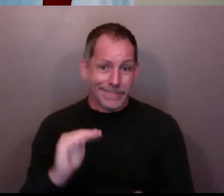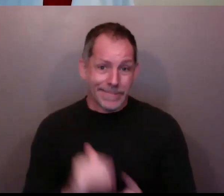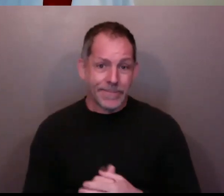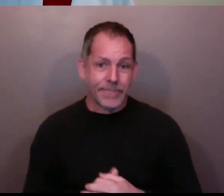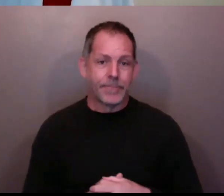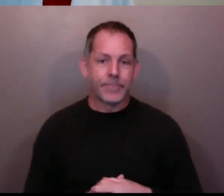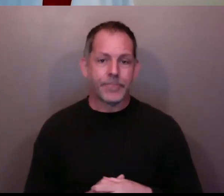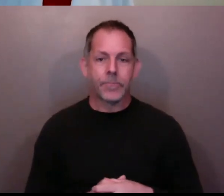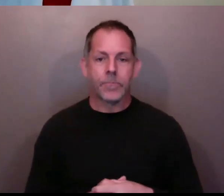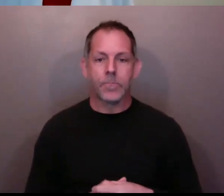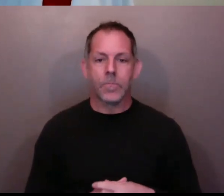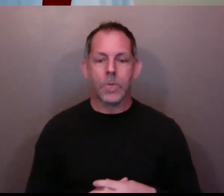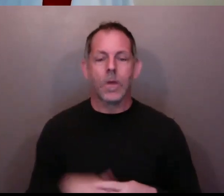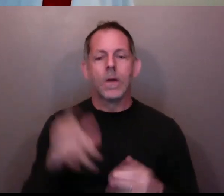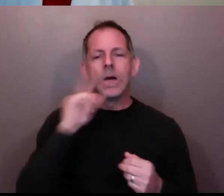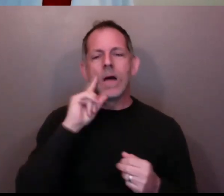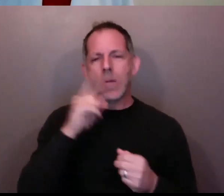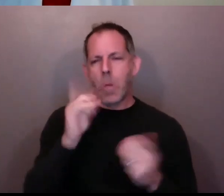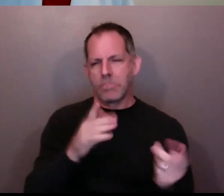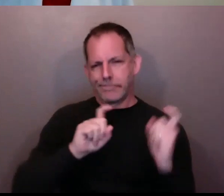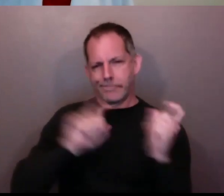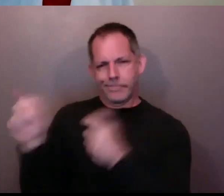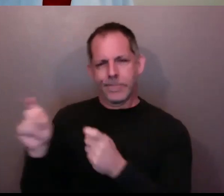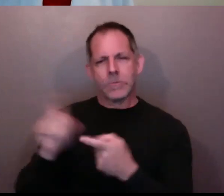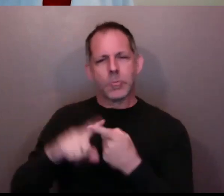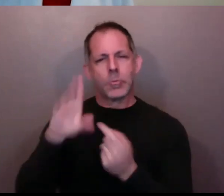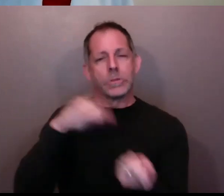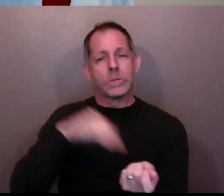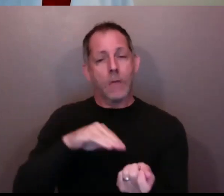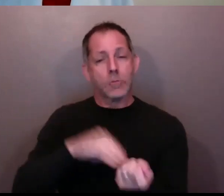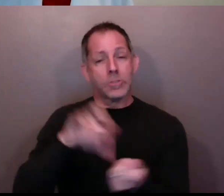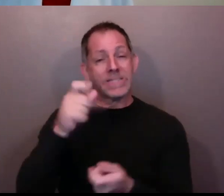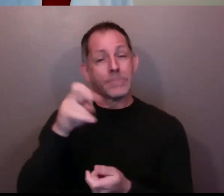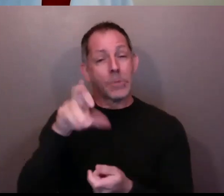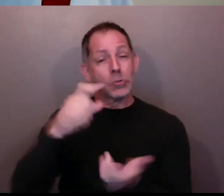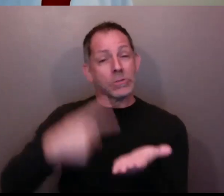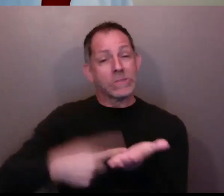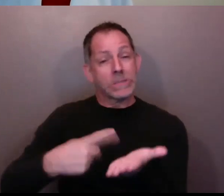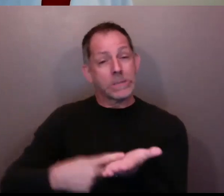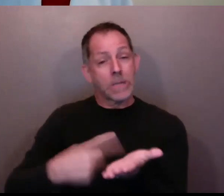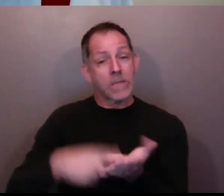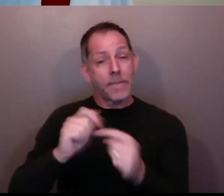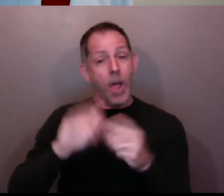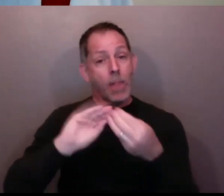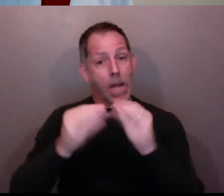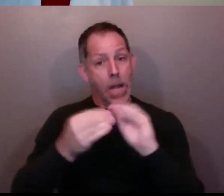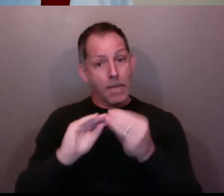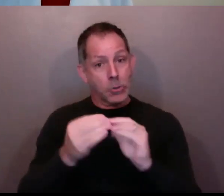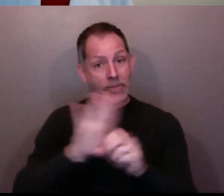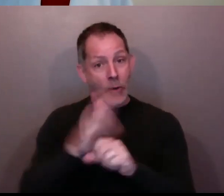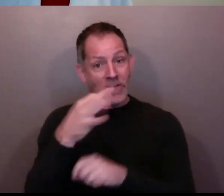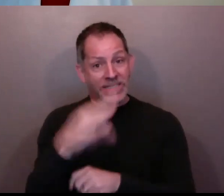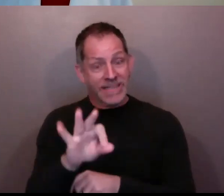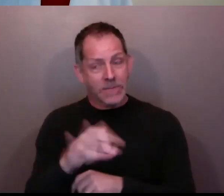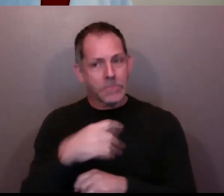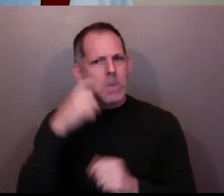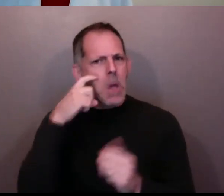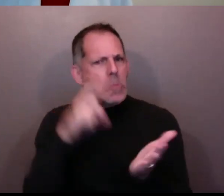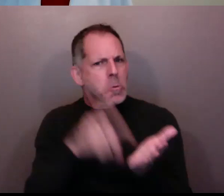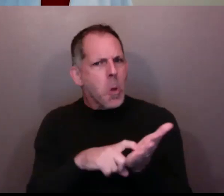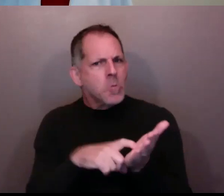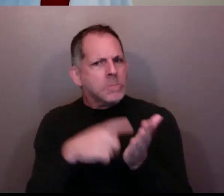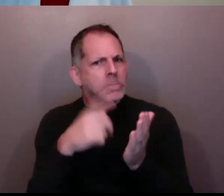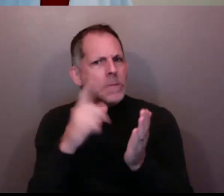We're headed in the right direction. So kudos to all of you. Thank you for really taking this seriously, but keep it up.